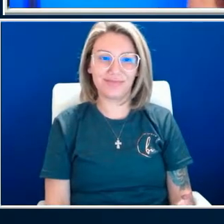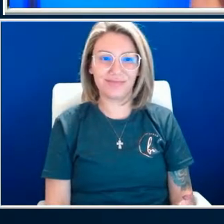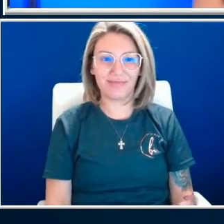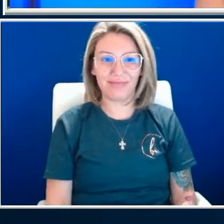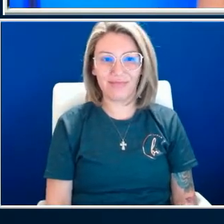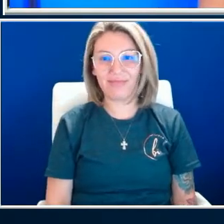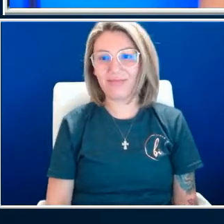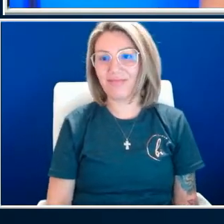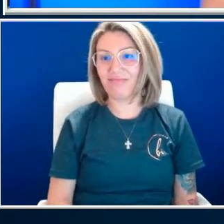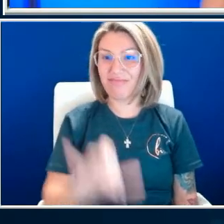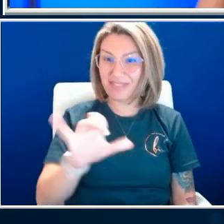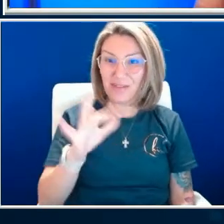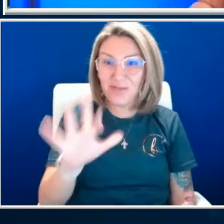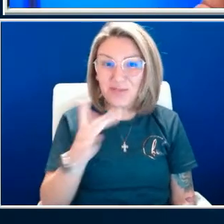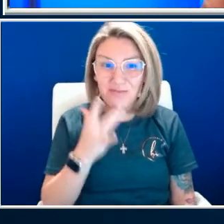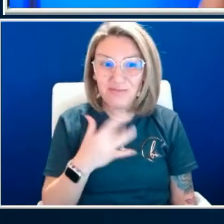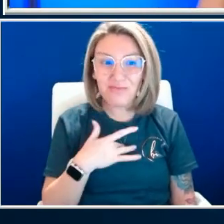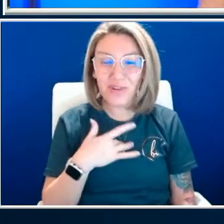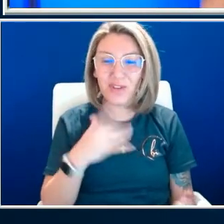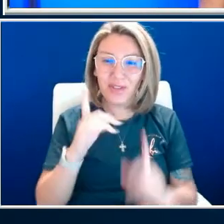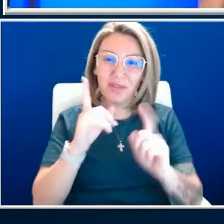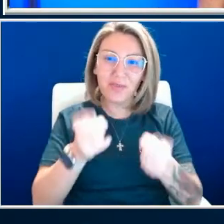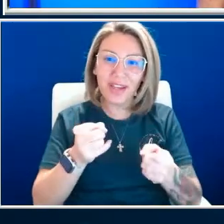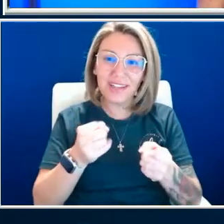That was your birthday present. Tell us about your friend, Jackie.